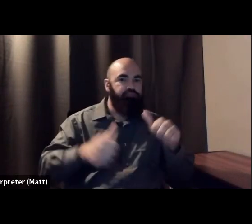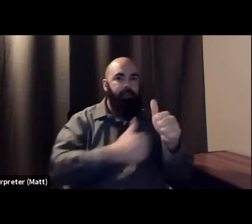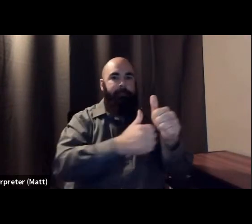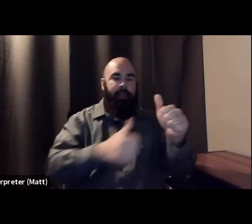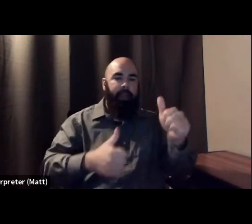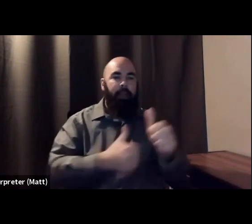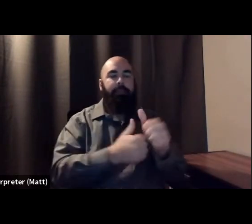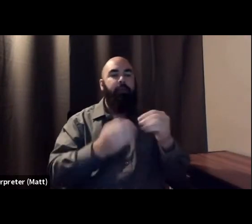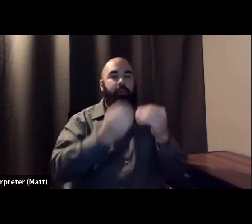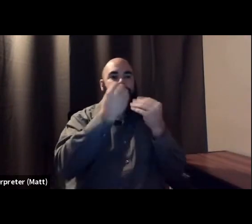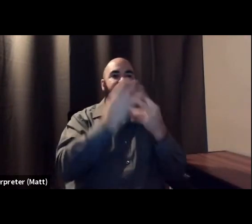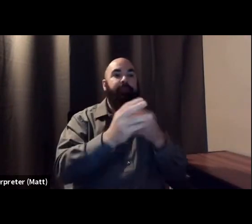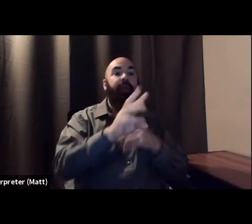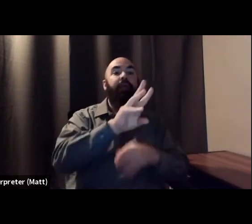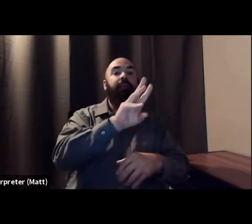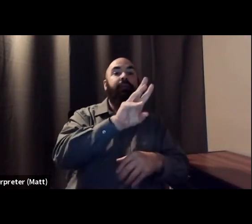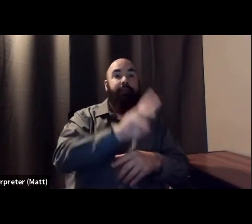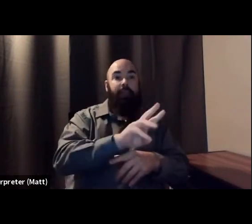is